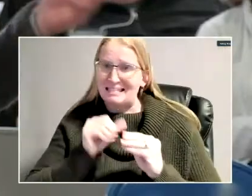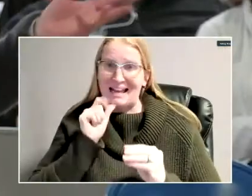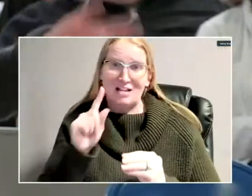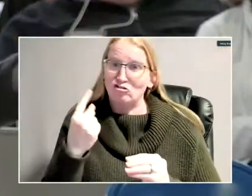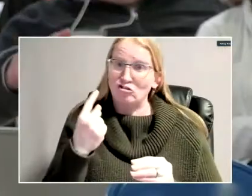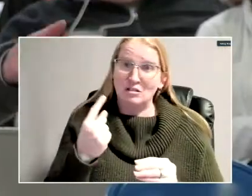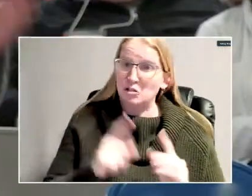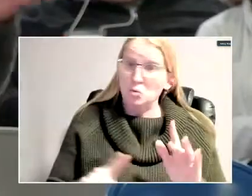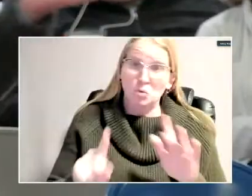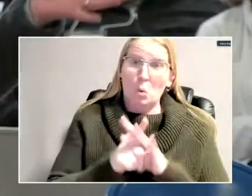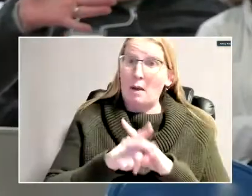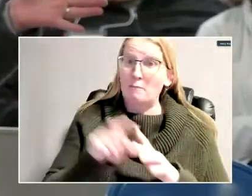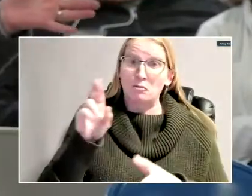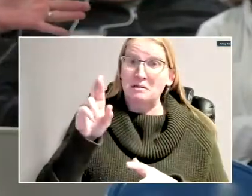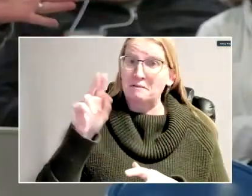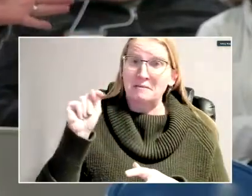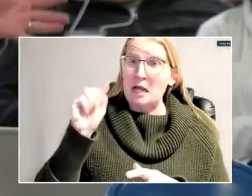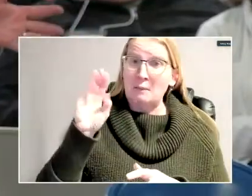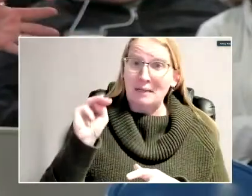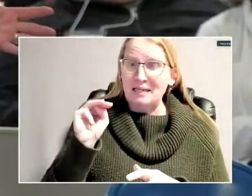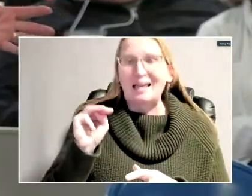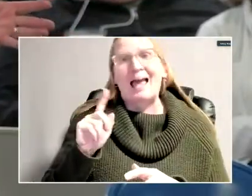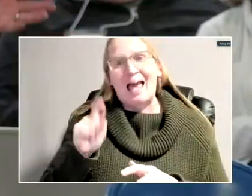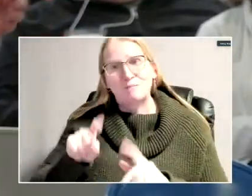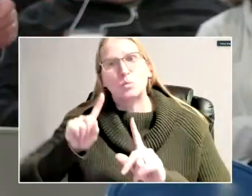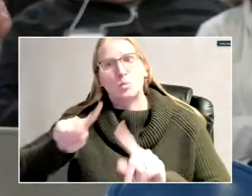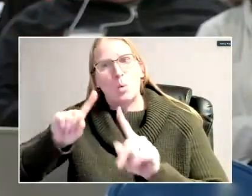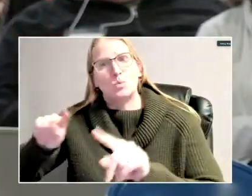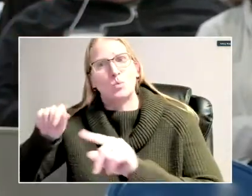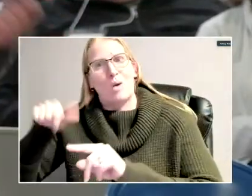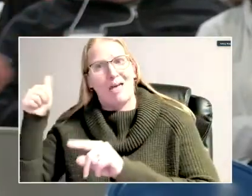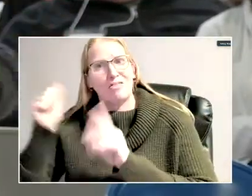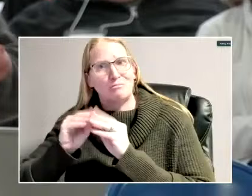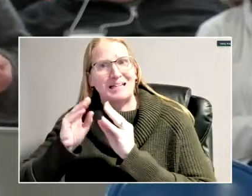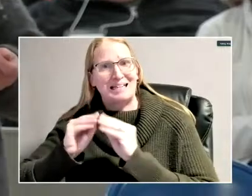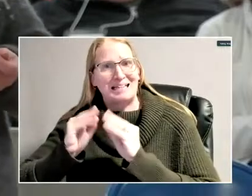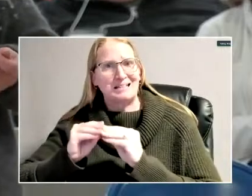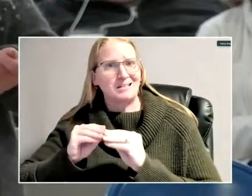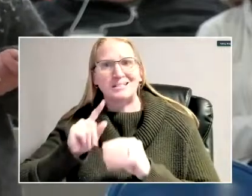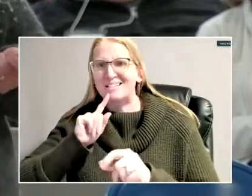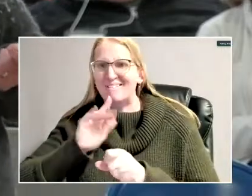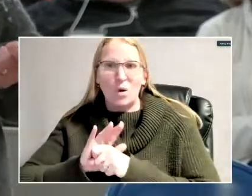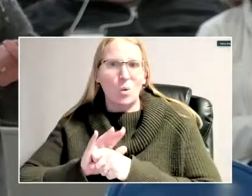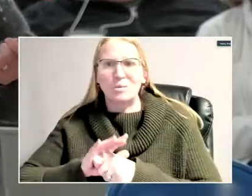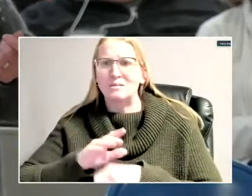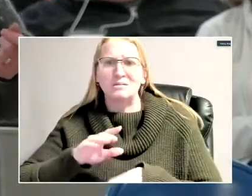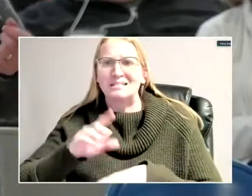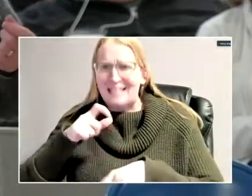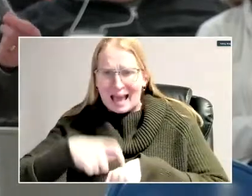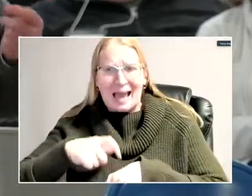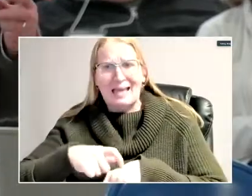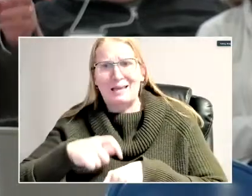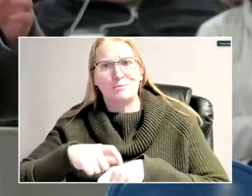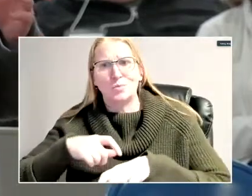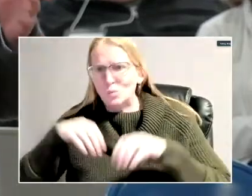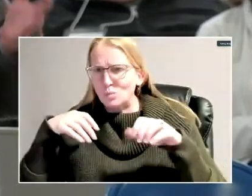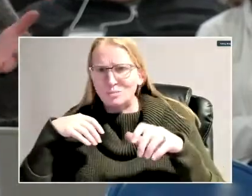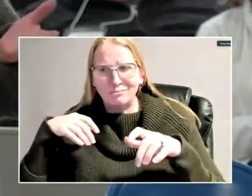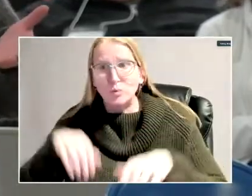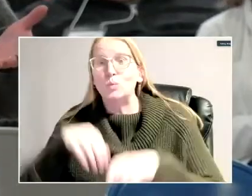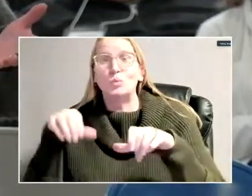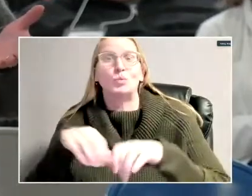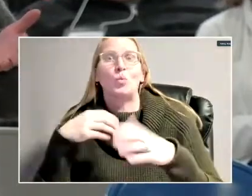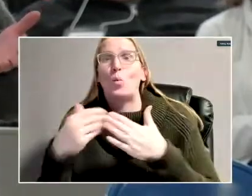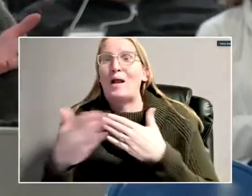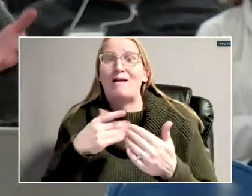10 12 15 devote half a year to whatever it is that you want to do and I think